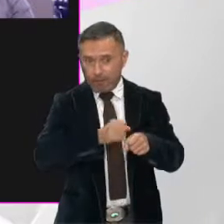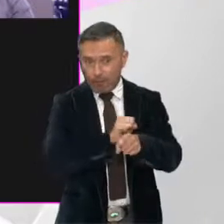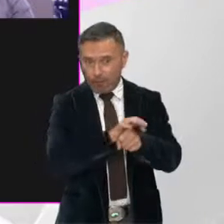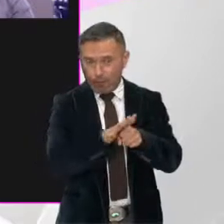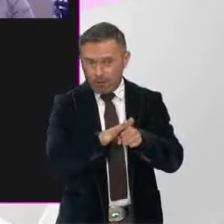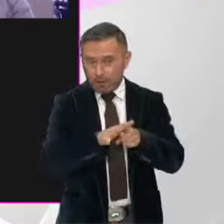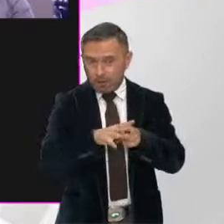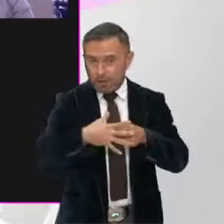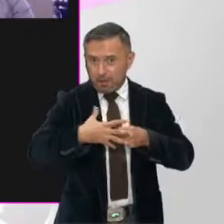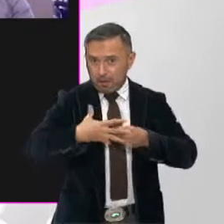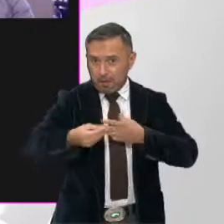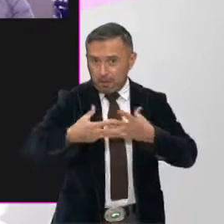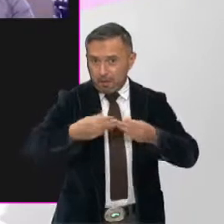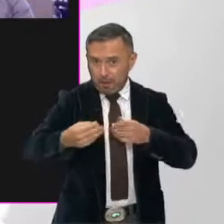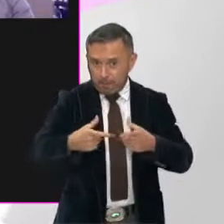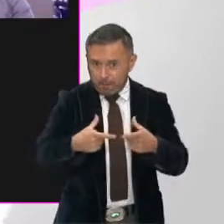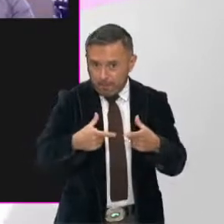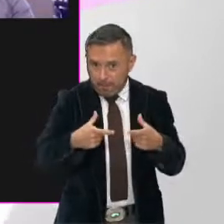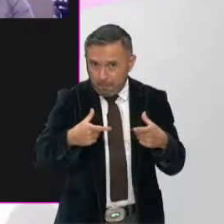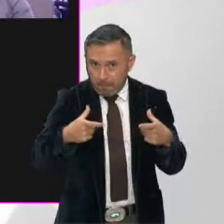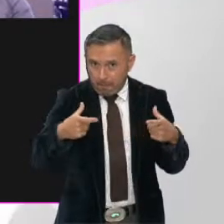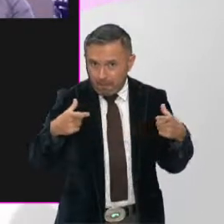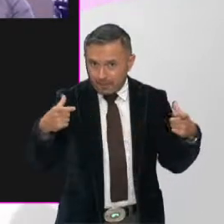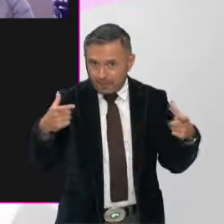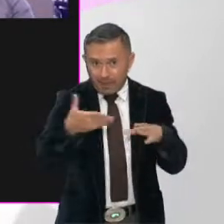Have the COVID